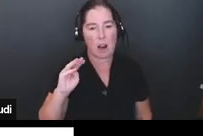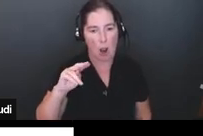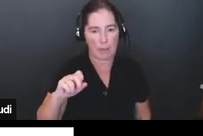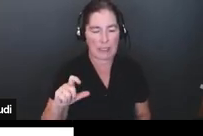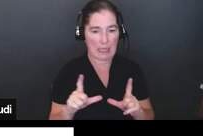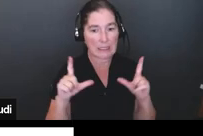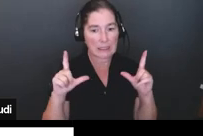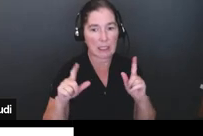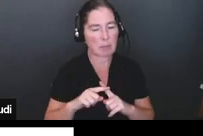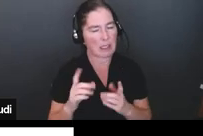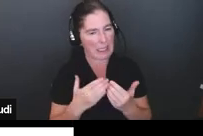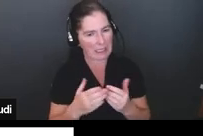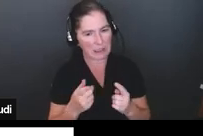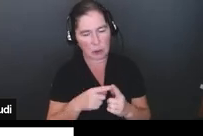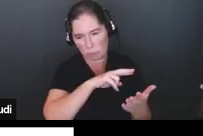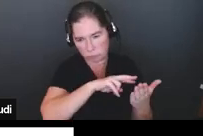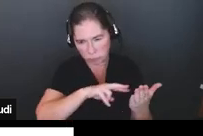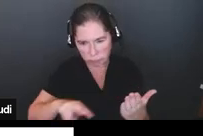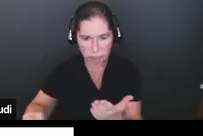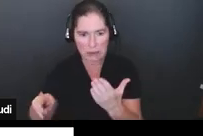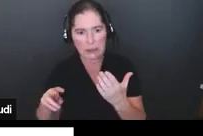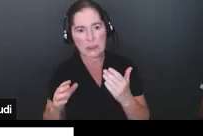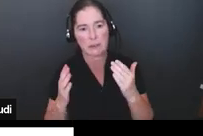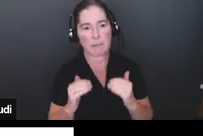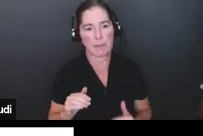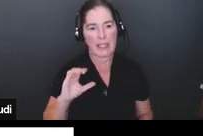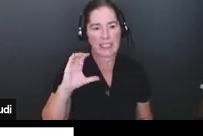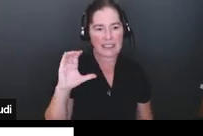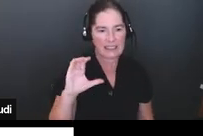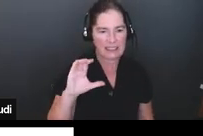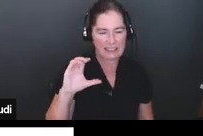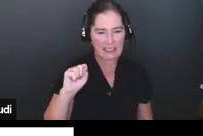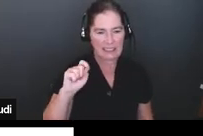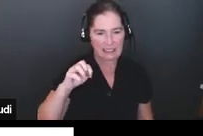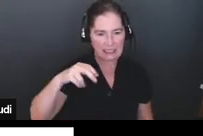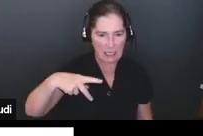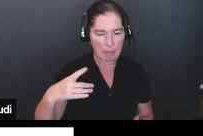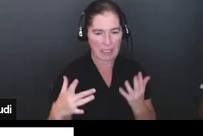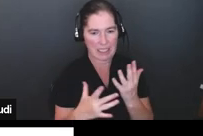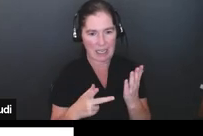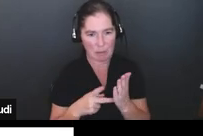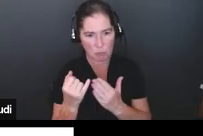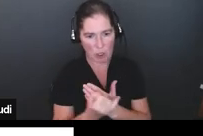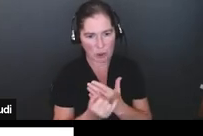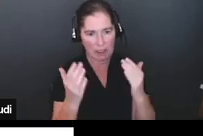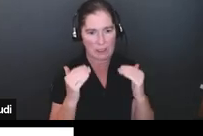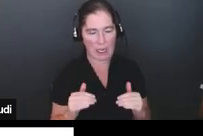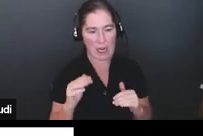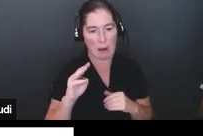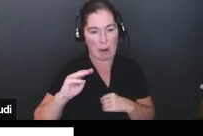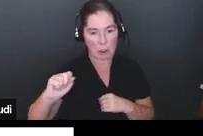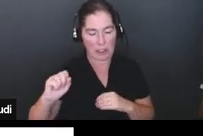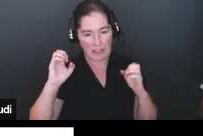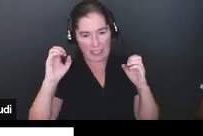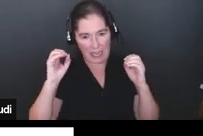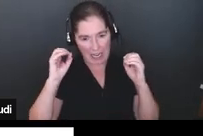you to dive into materials there. The C-Step Tech project is amazing as well, and the Microsoft Educator Support Training. I